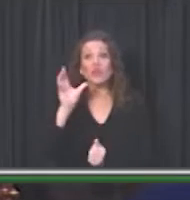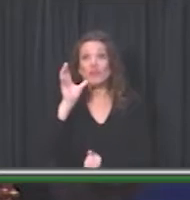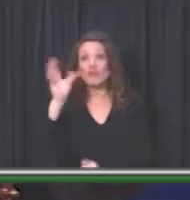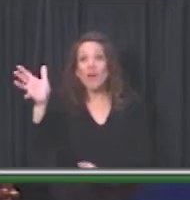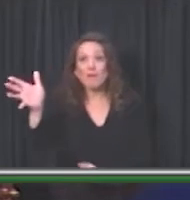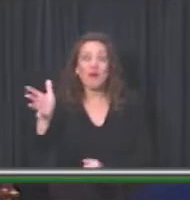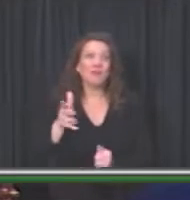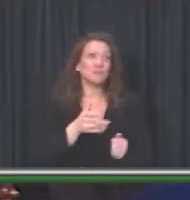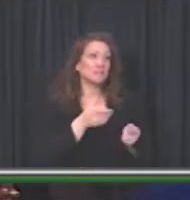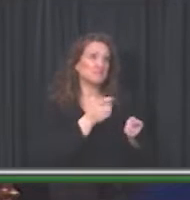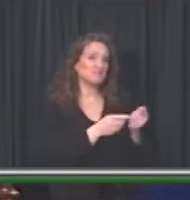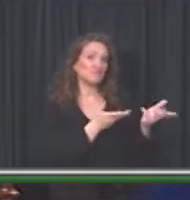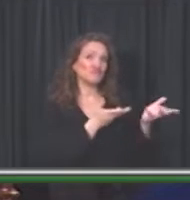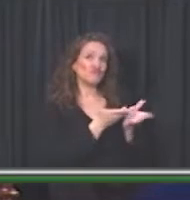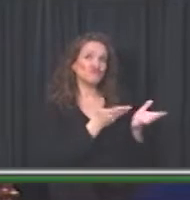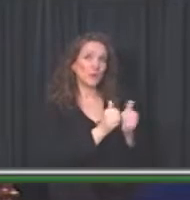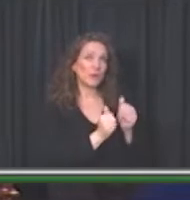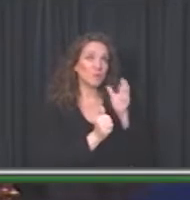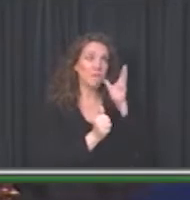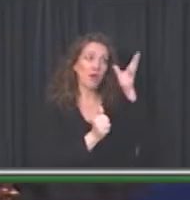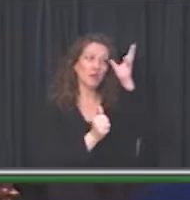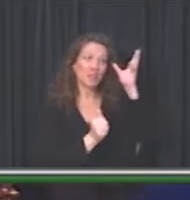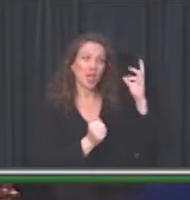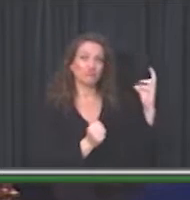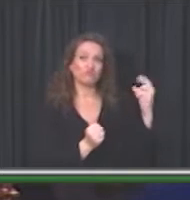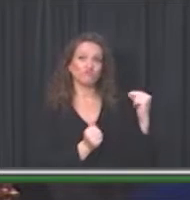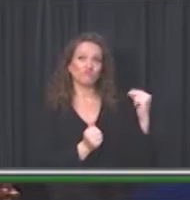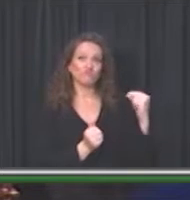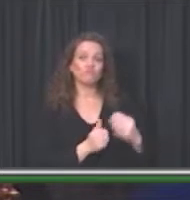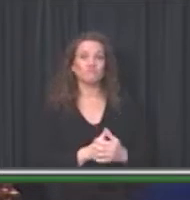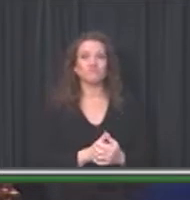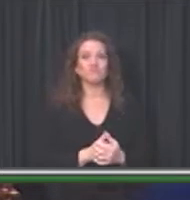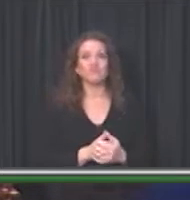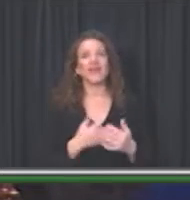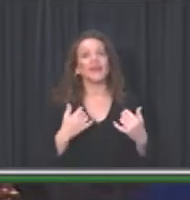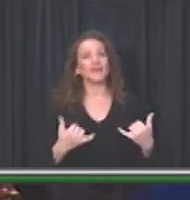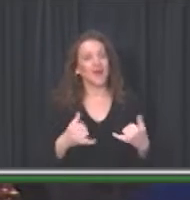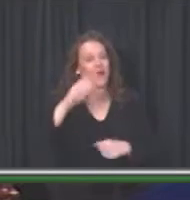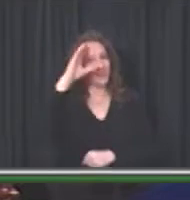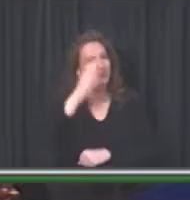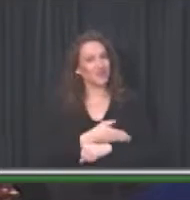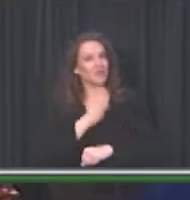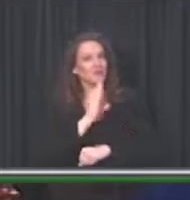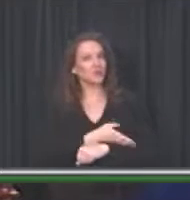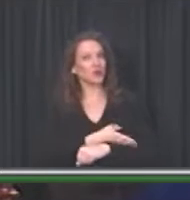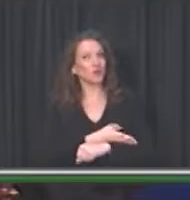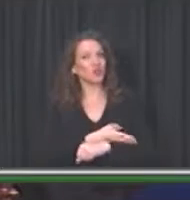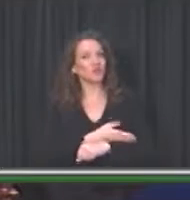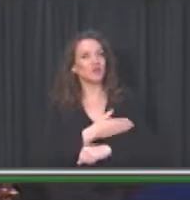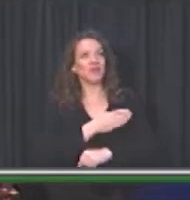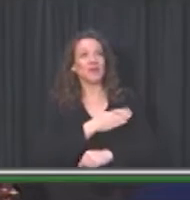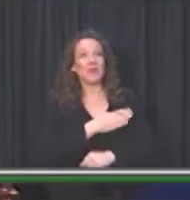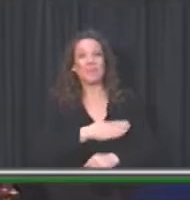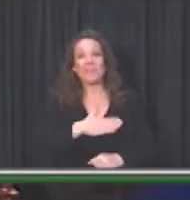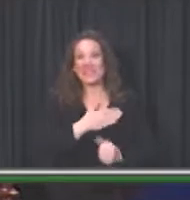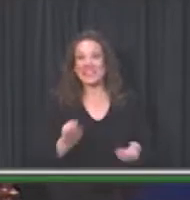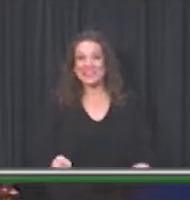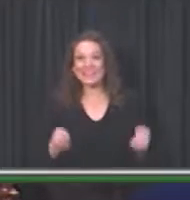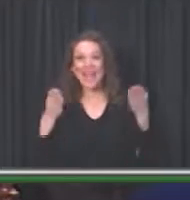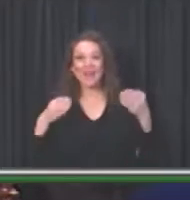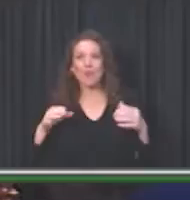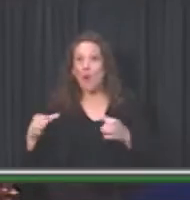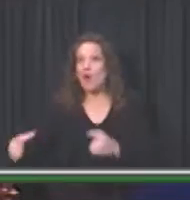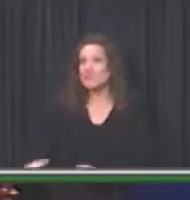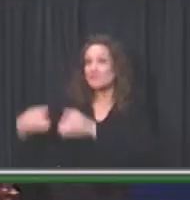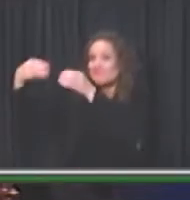dad. Would the sons and daughters please stand up or be held up high in the